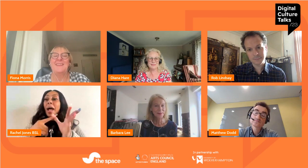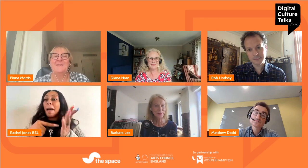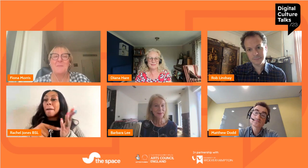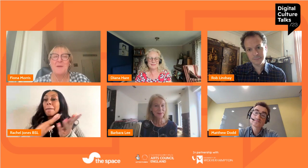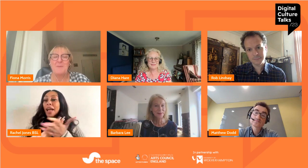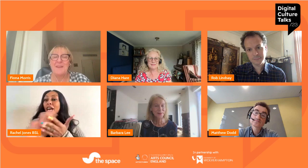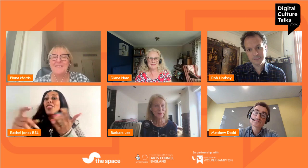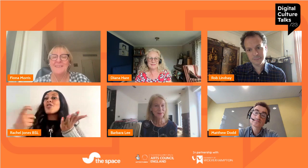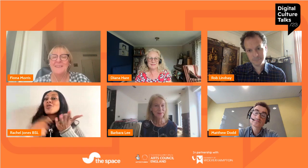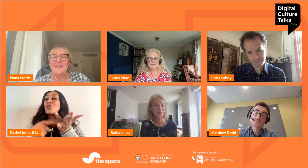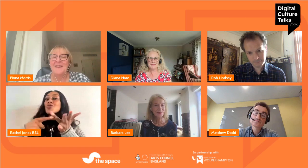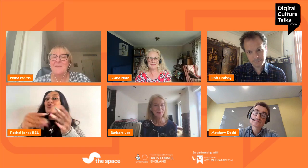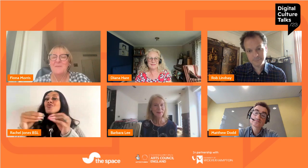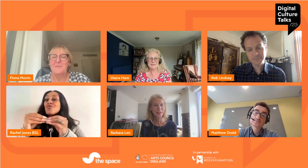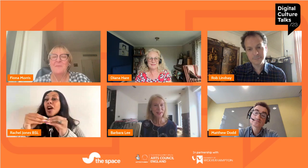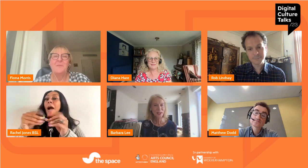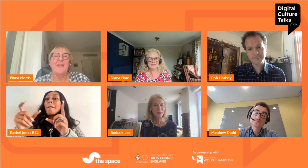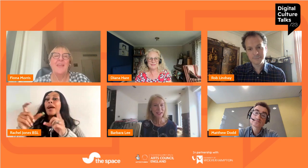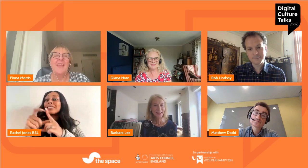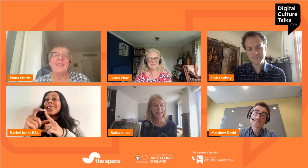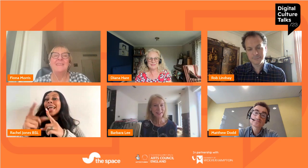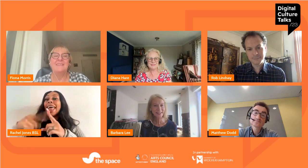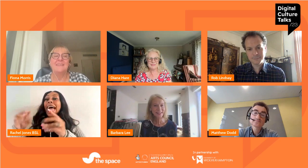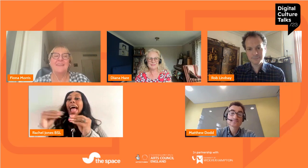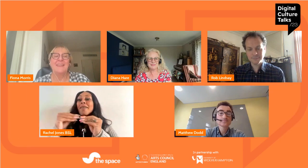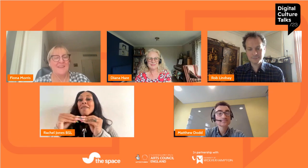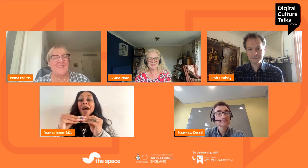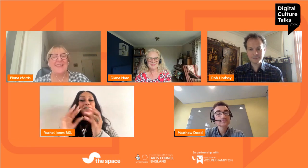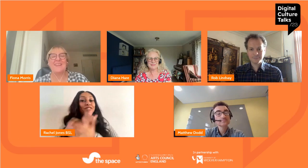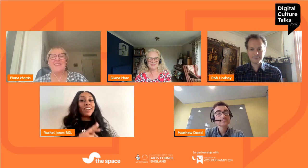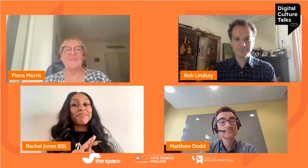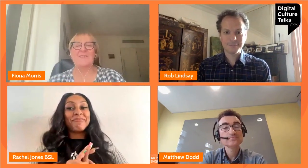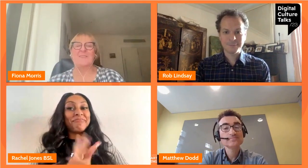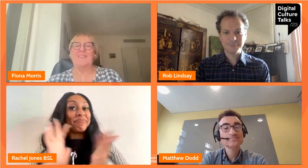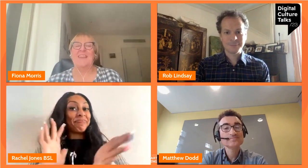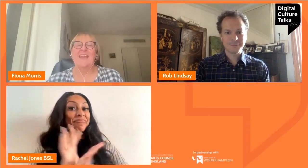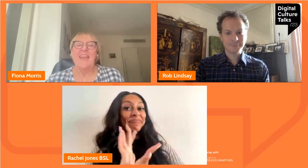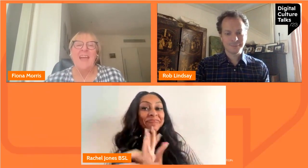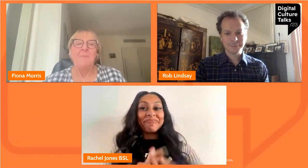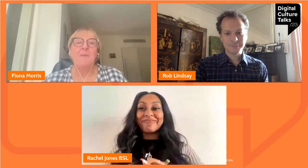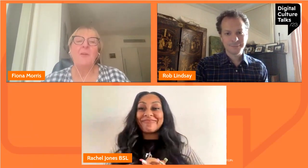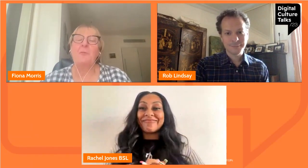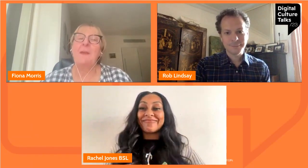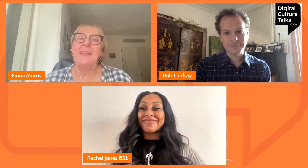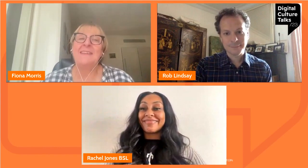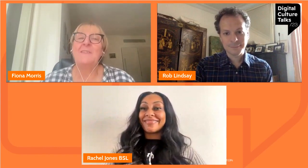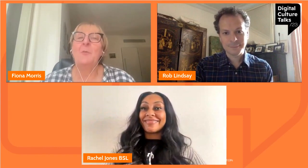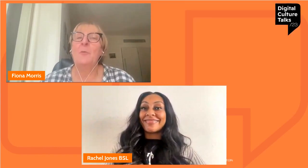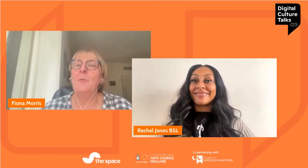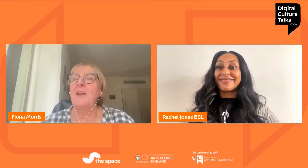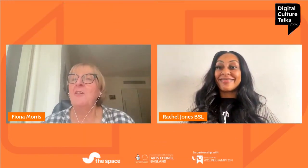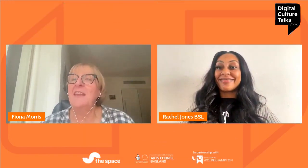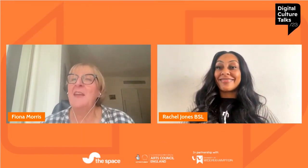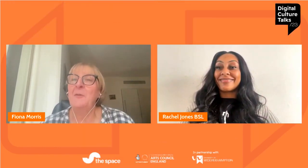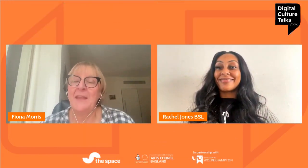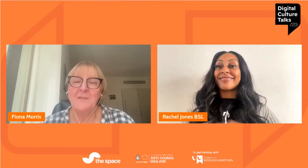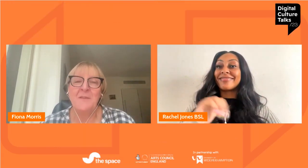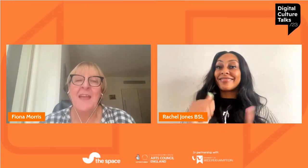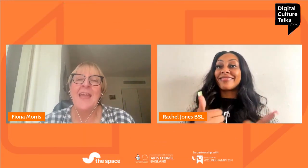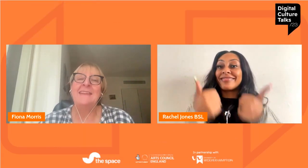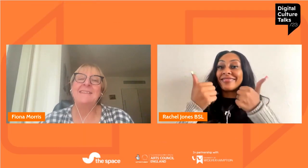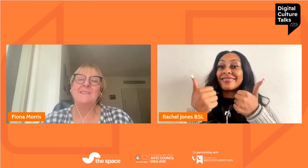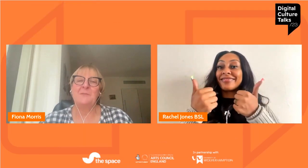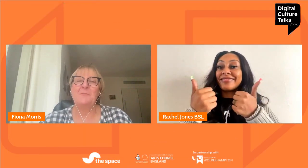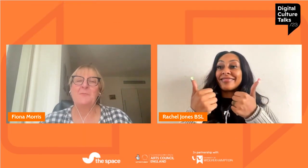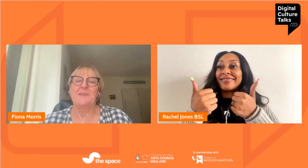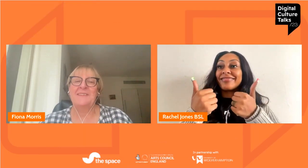diana and to barbara a pleasure and thank you all um great so well we are now kind